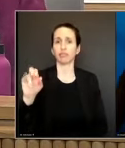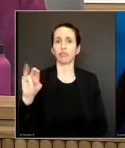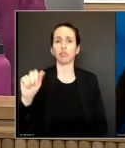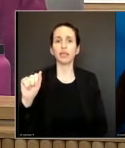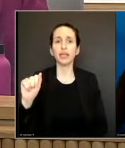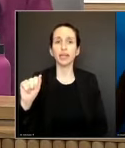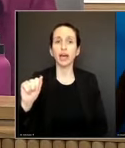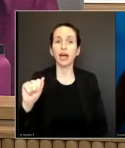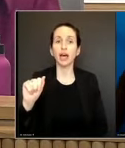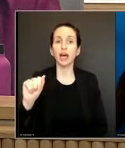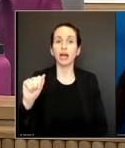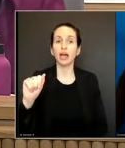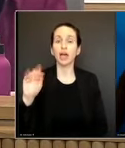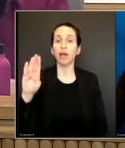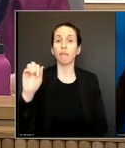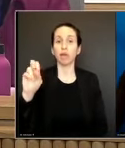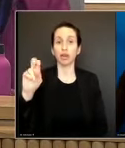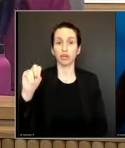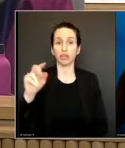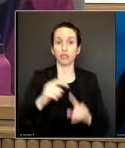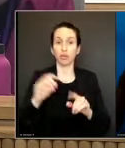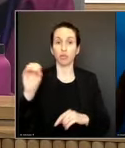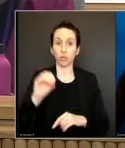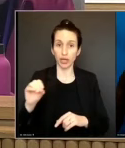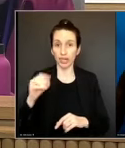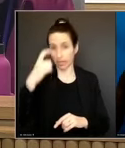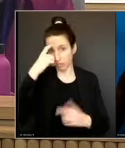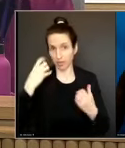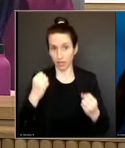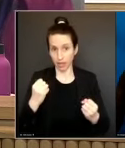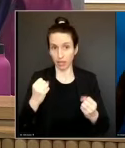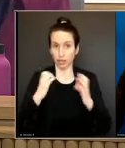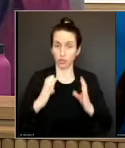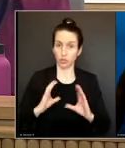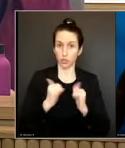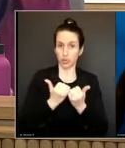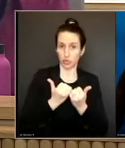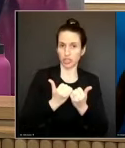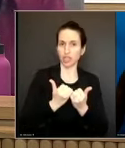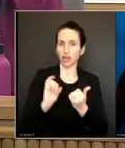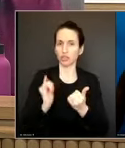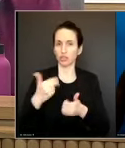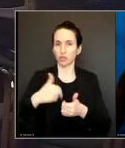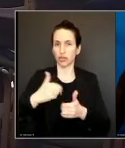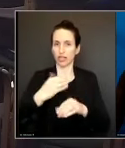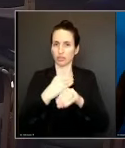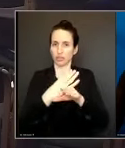Oregon Mental Health Consumers Association, also joining us remotely. Welcome.